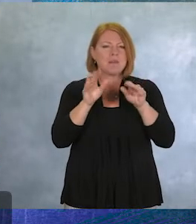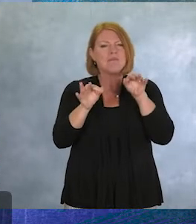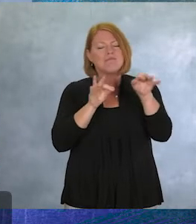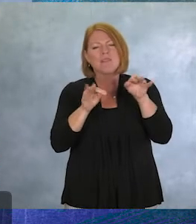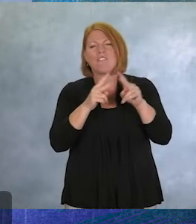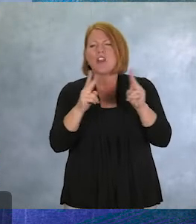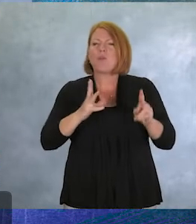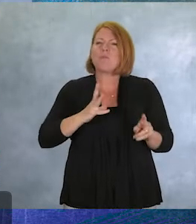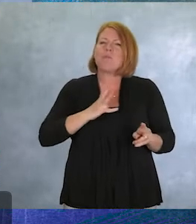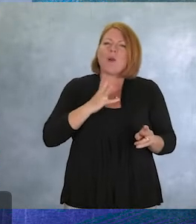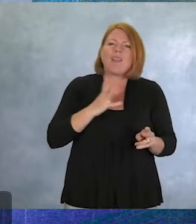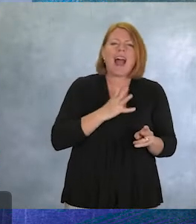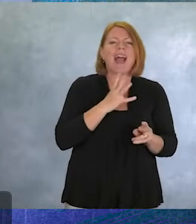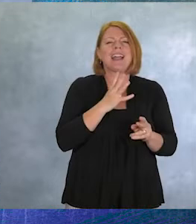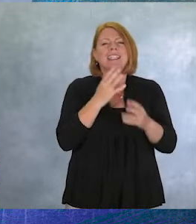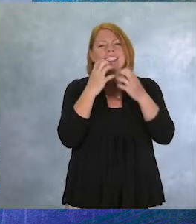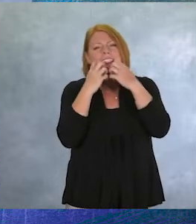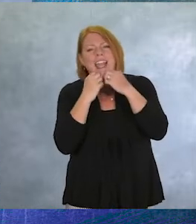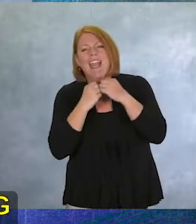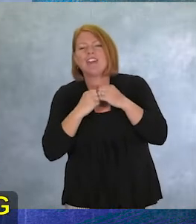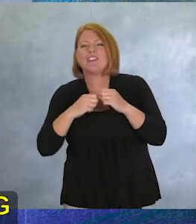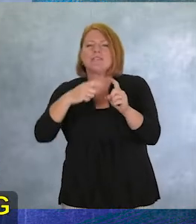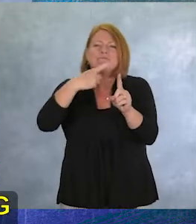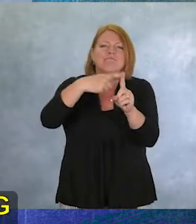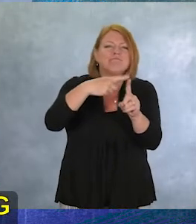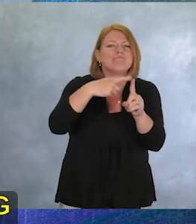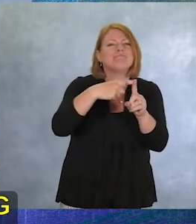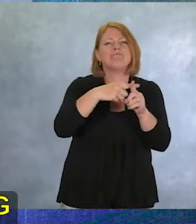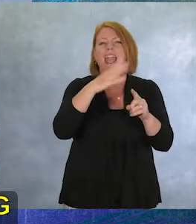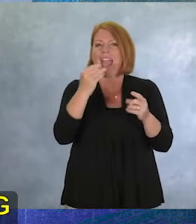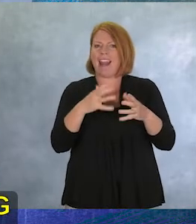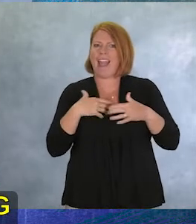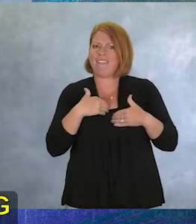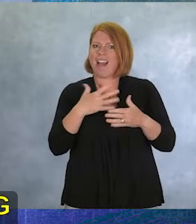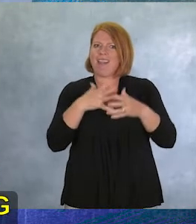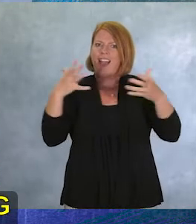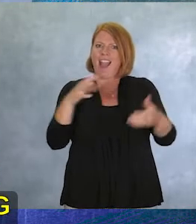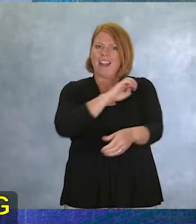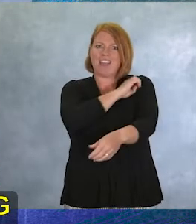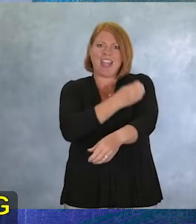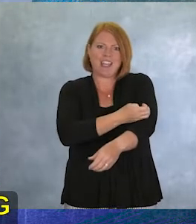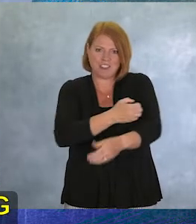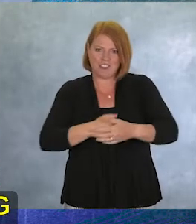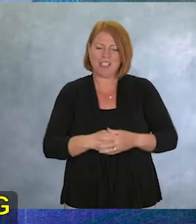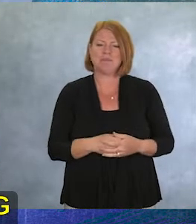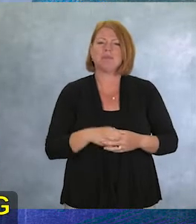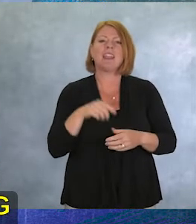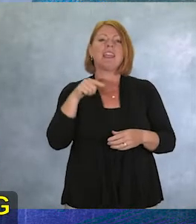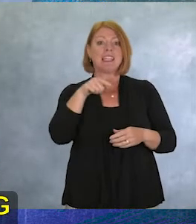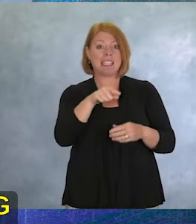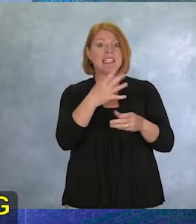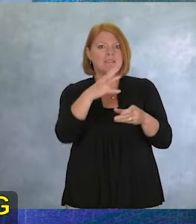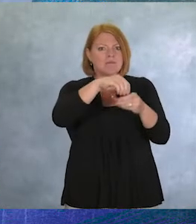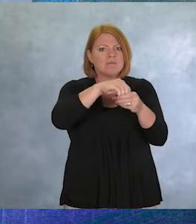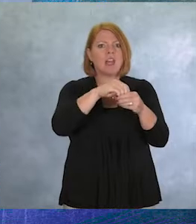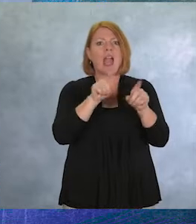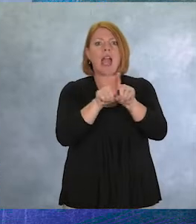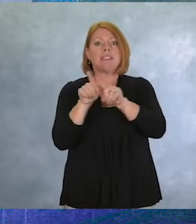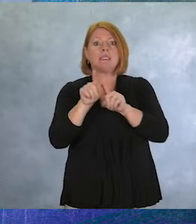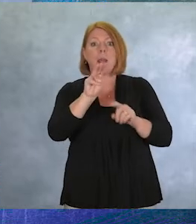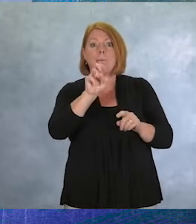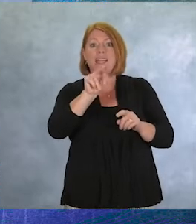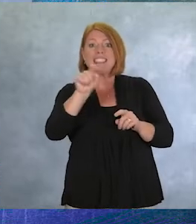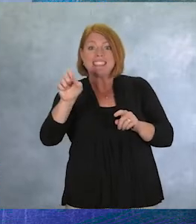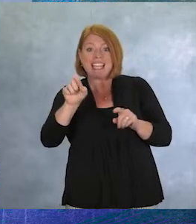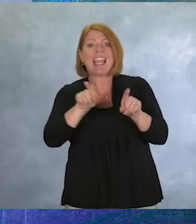optimistic, perseverant, and energetic. In shades, Elijah loved both being a mentee and mentor.